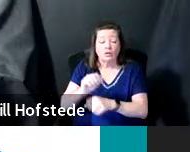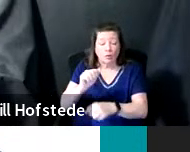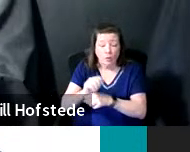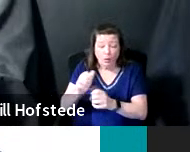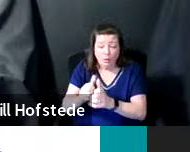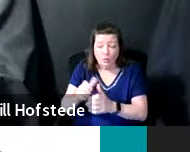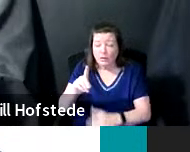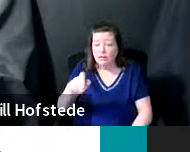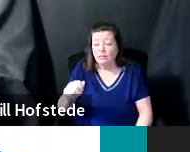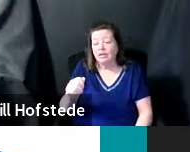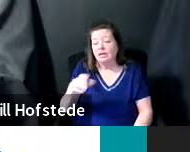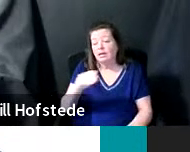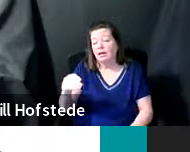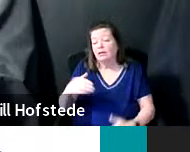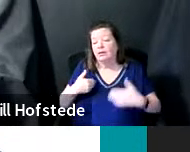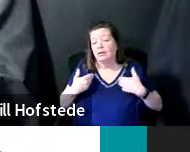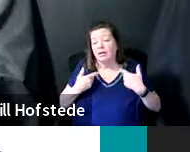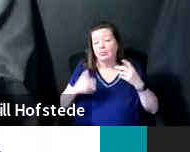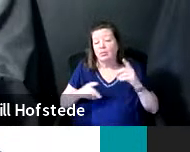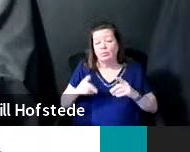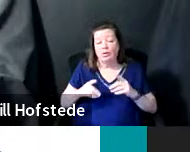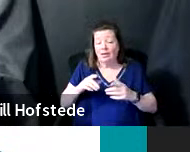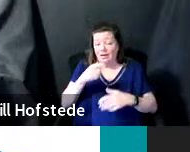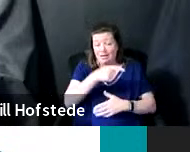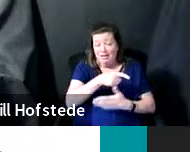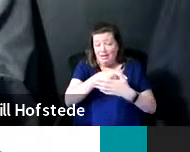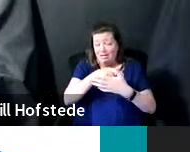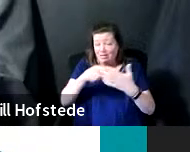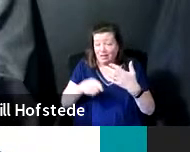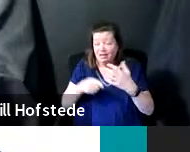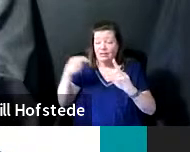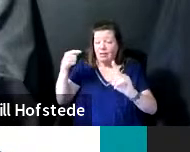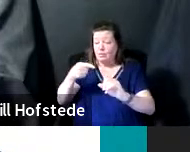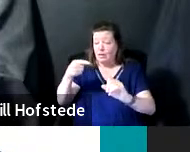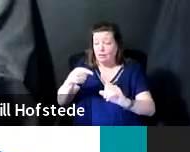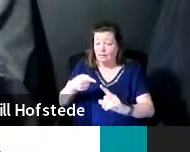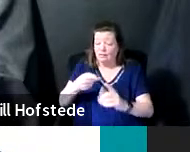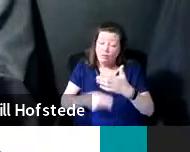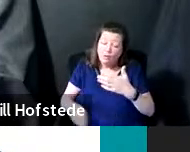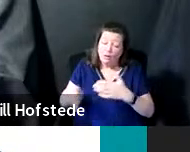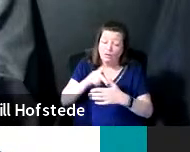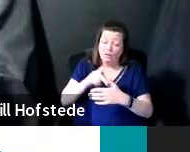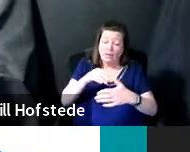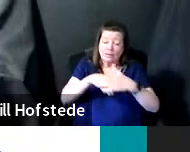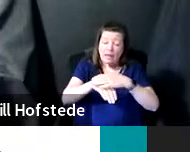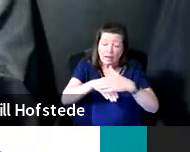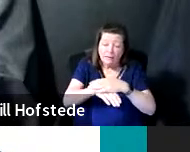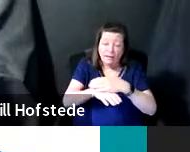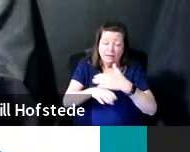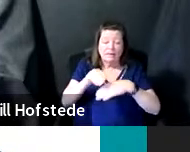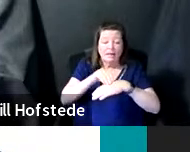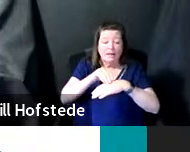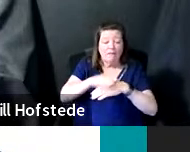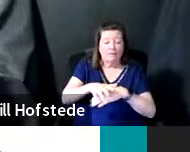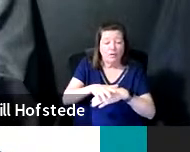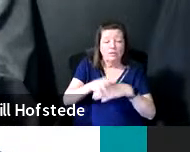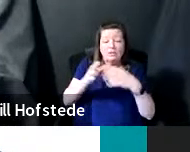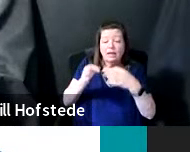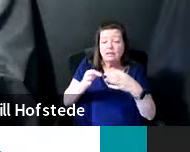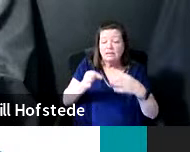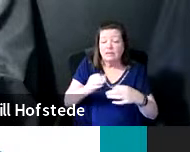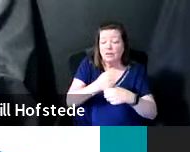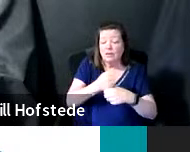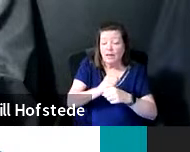as young people. These objectives also prioritize access, influence, and decision-making power